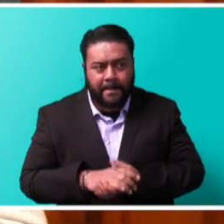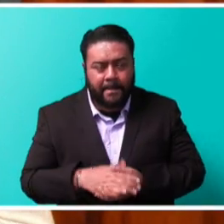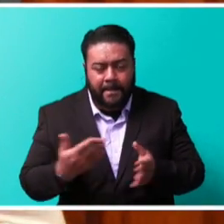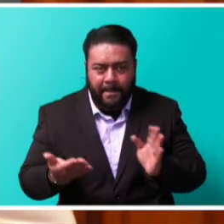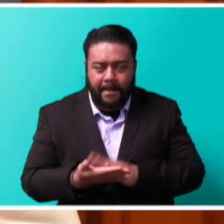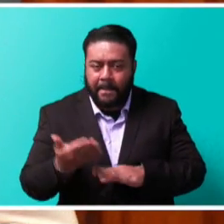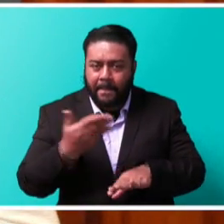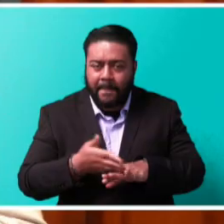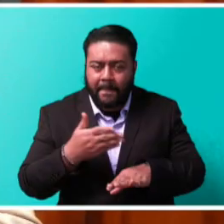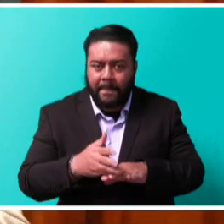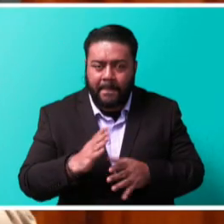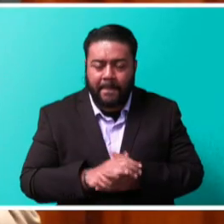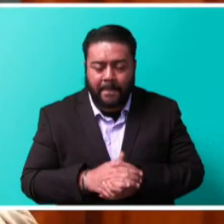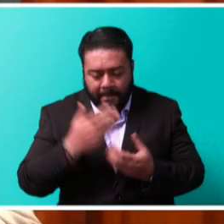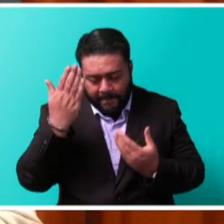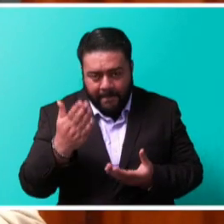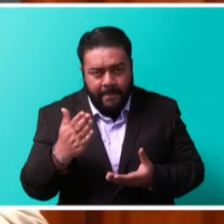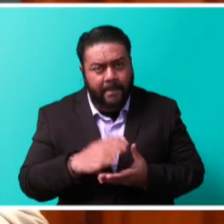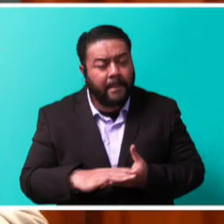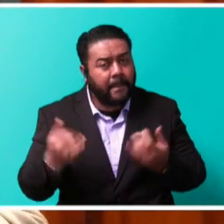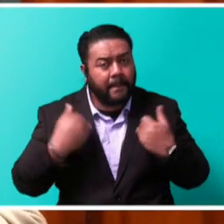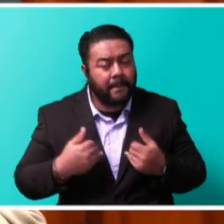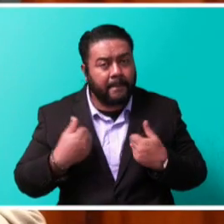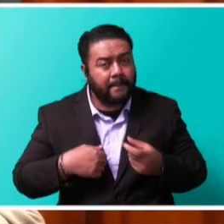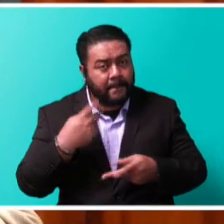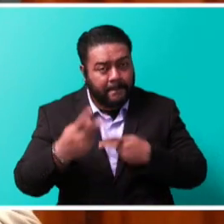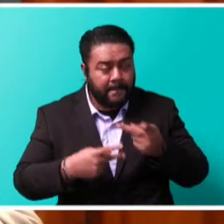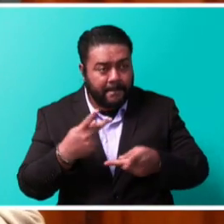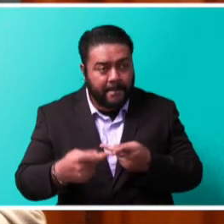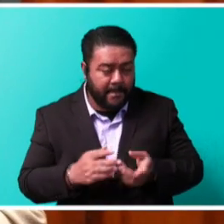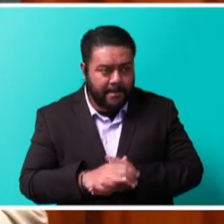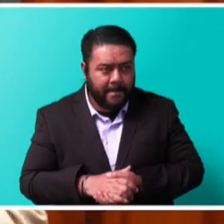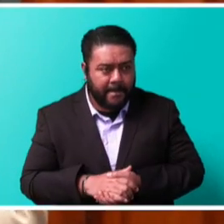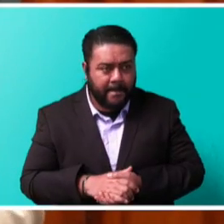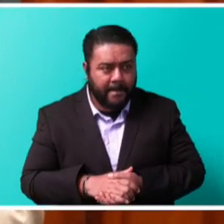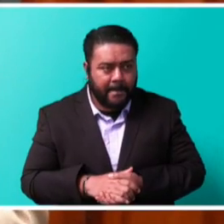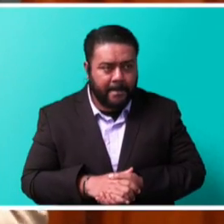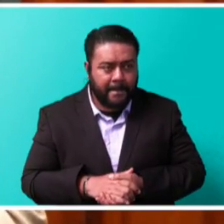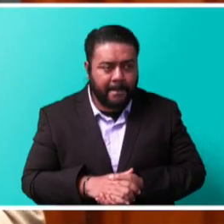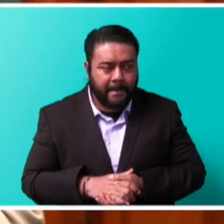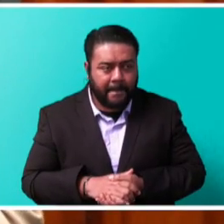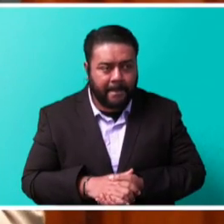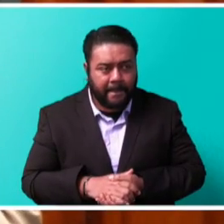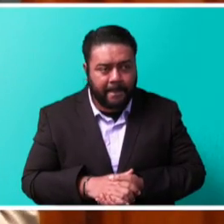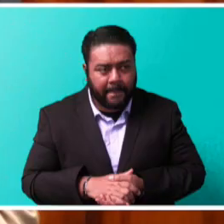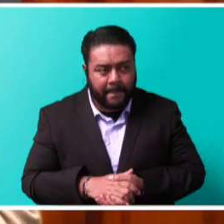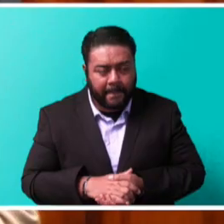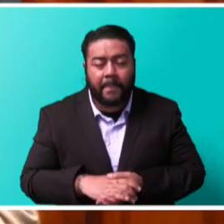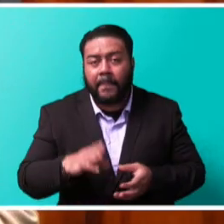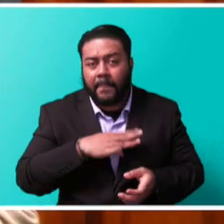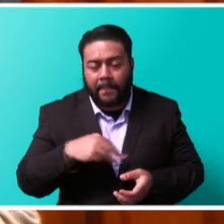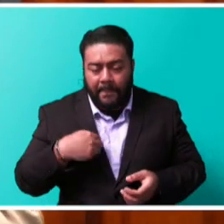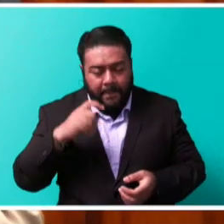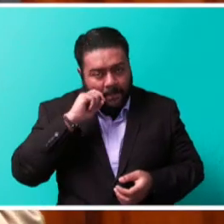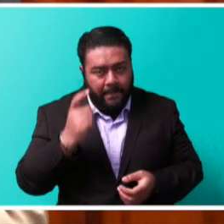new framework. Honourable Speaker, as implementation progresses into subsequent phases, the Ministry will